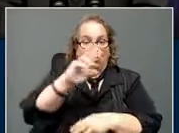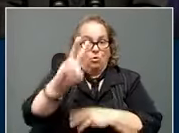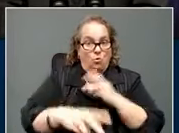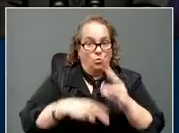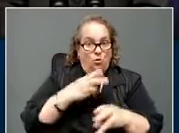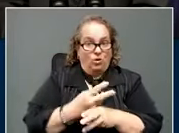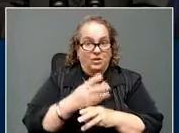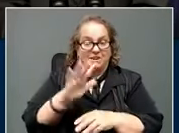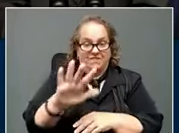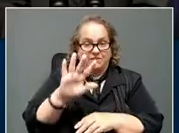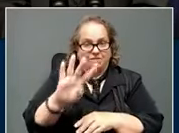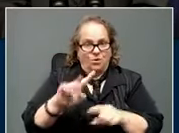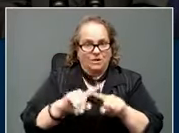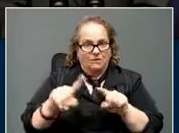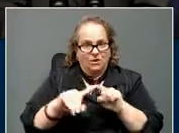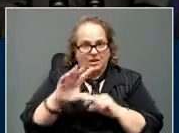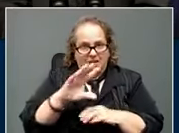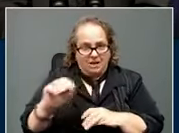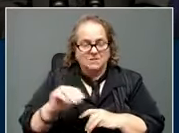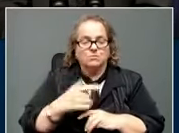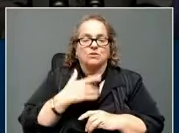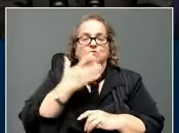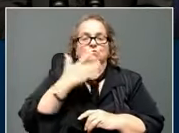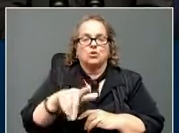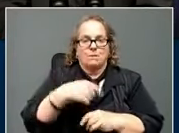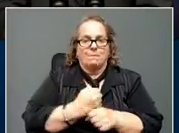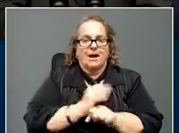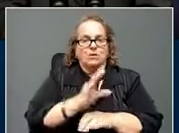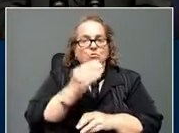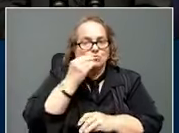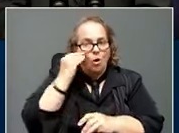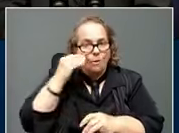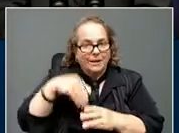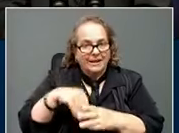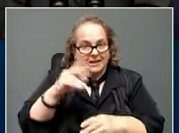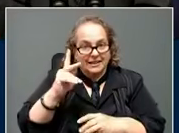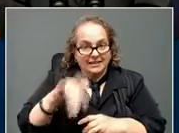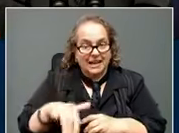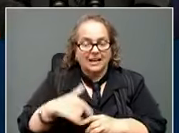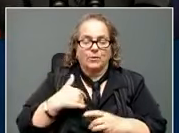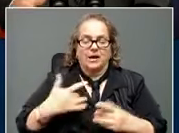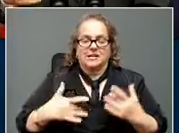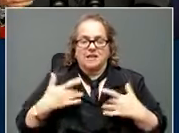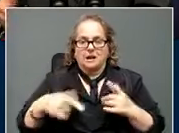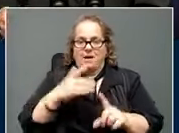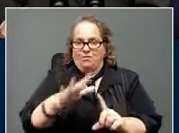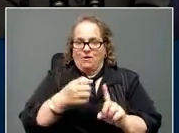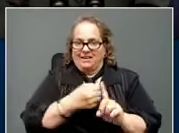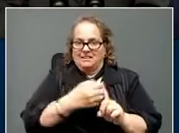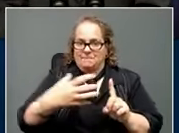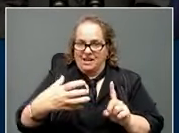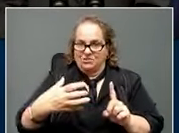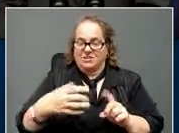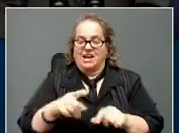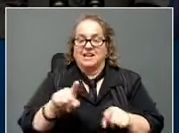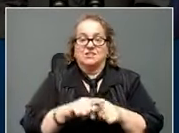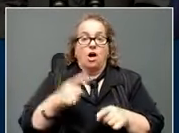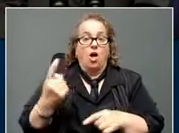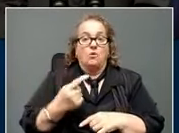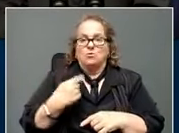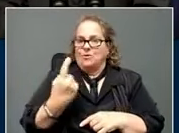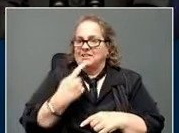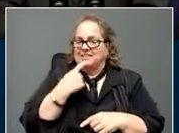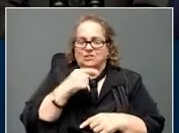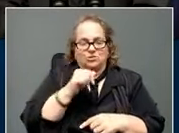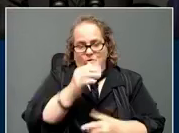the company has made its home in Kentucky. We are so excited about this expansion. As always, I tell them don't stop there. We